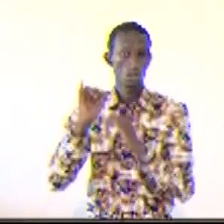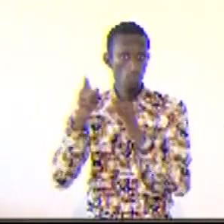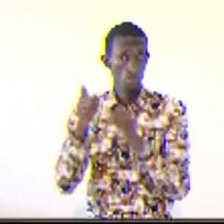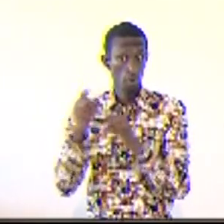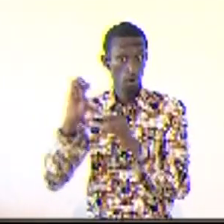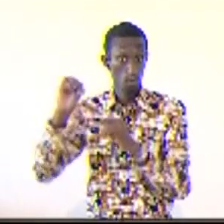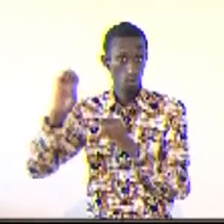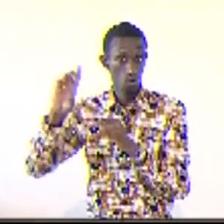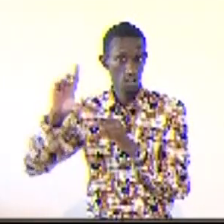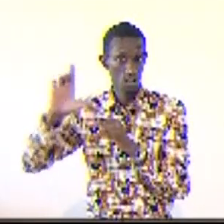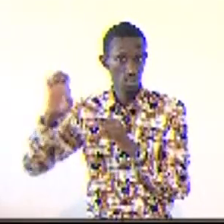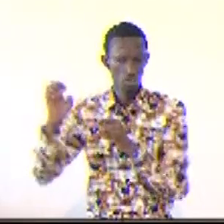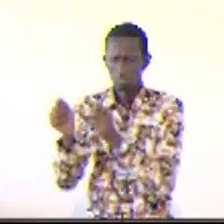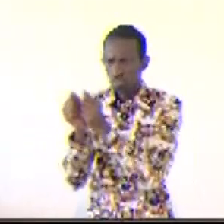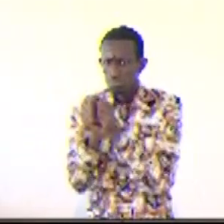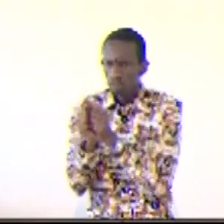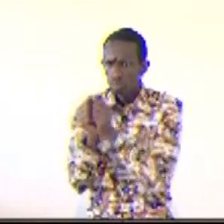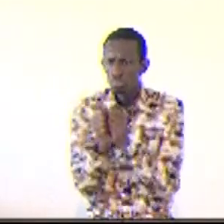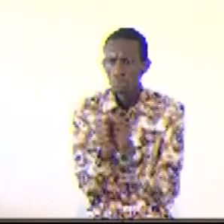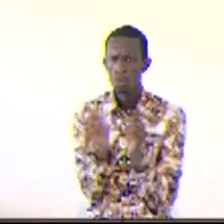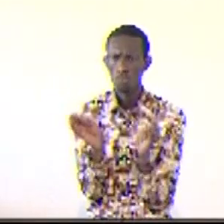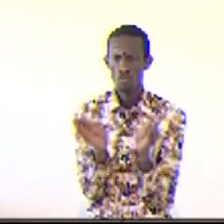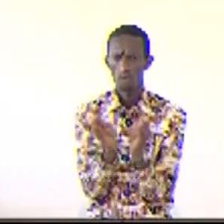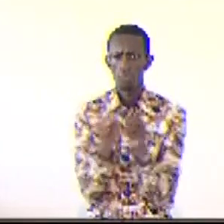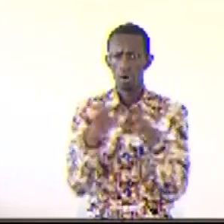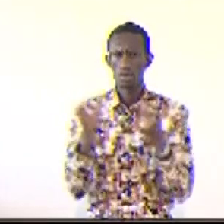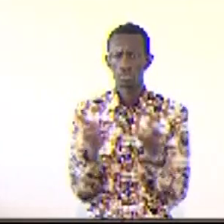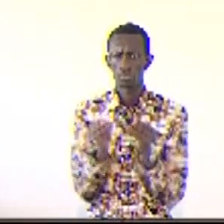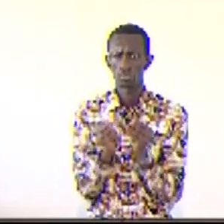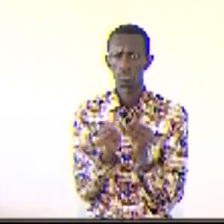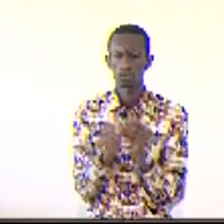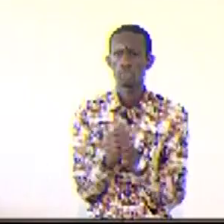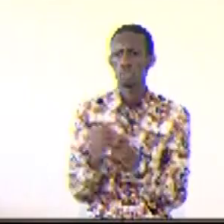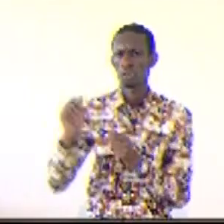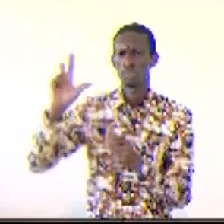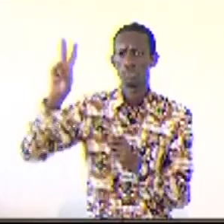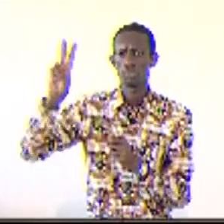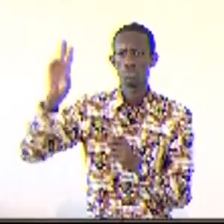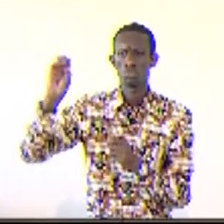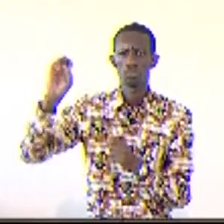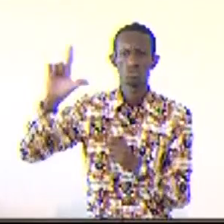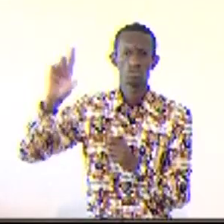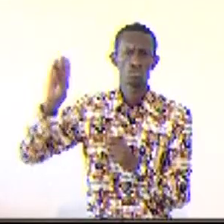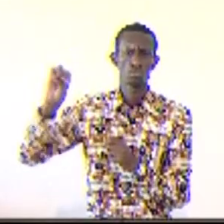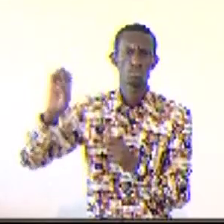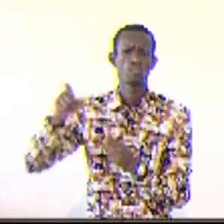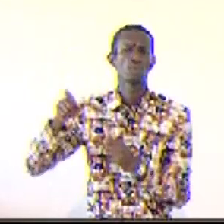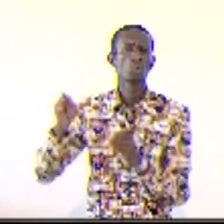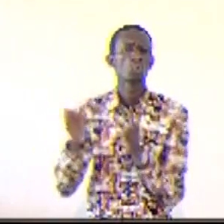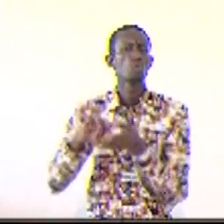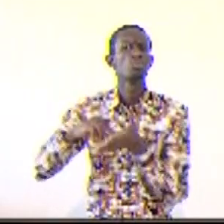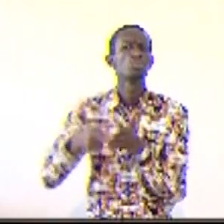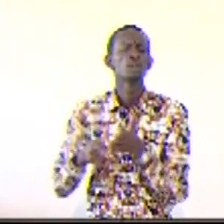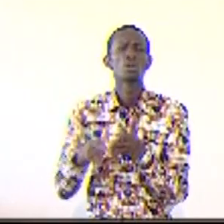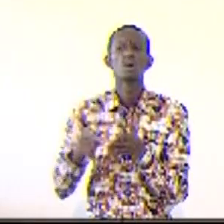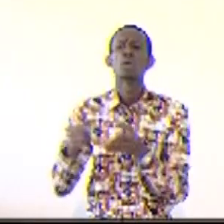in a small volume. What happens? That means small volume means what? More particles coming close